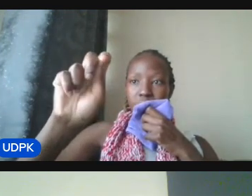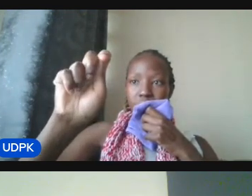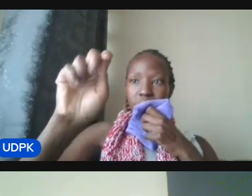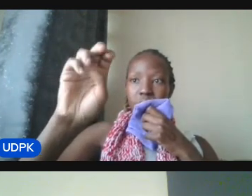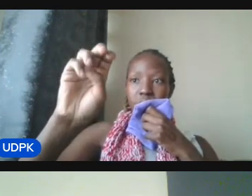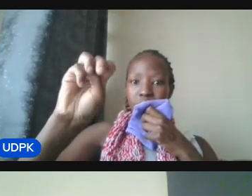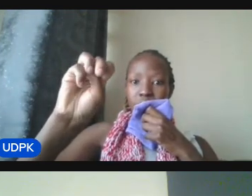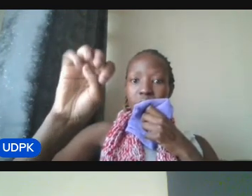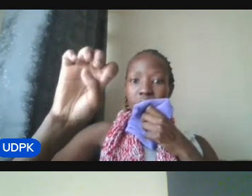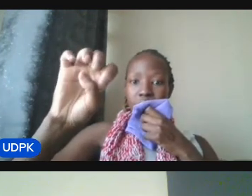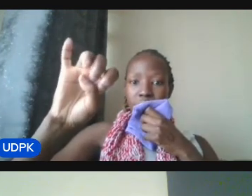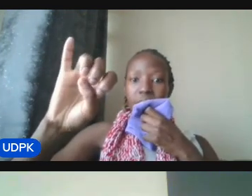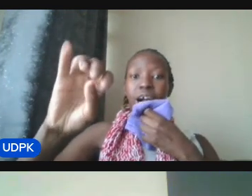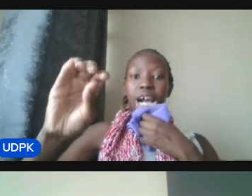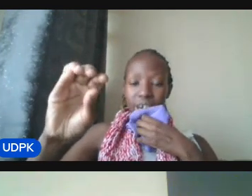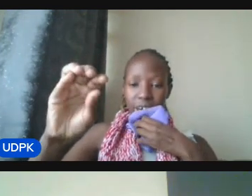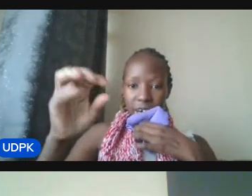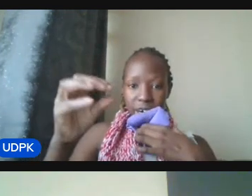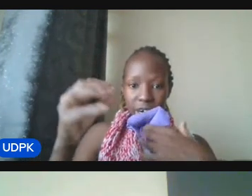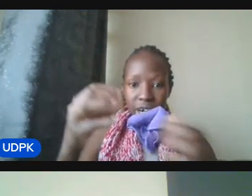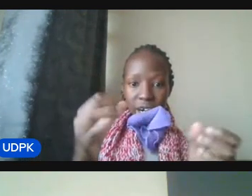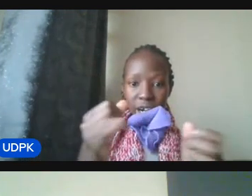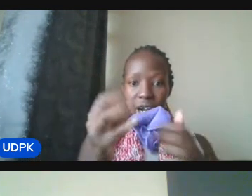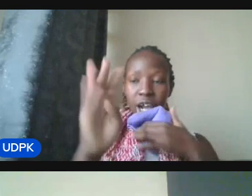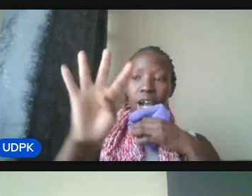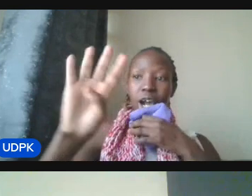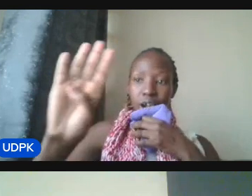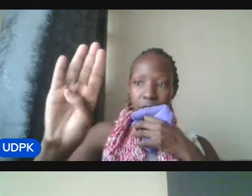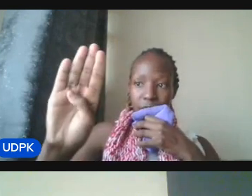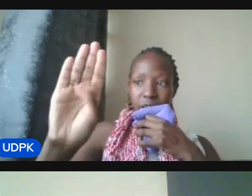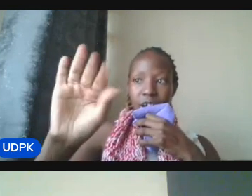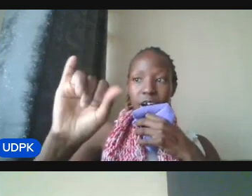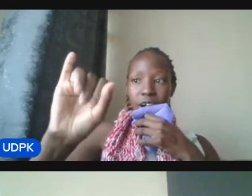faces unique challenges from